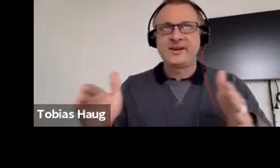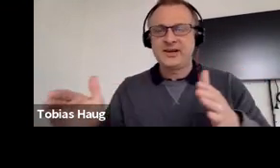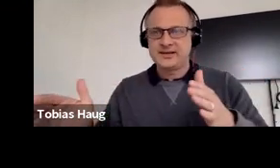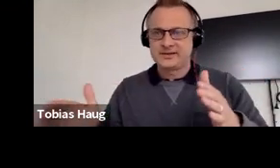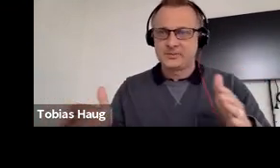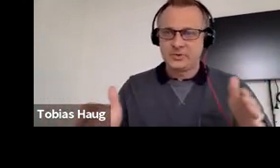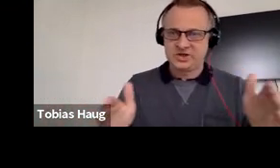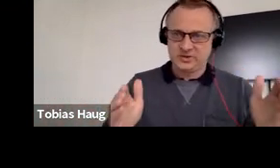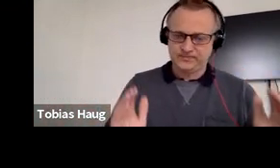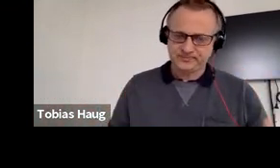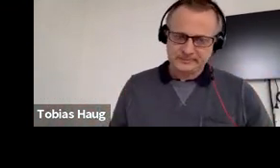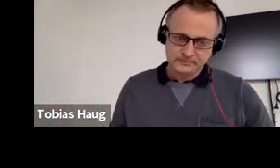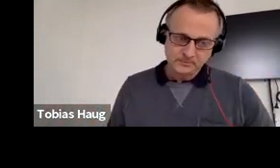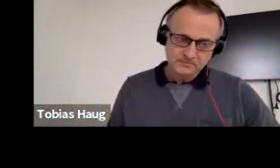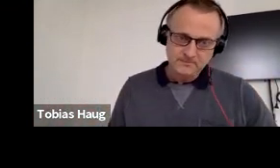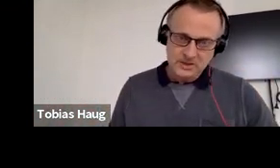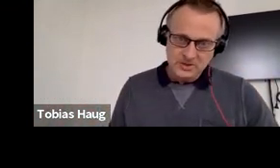are variants which